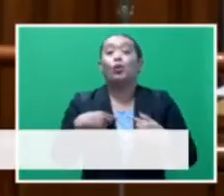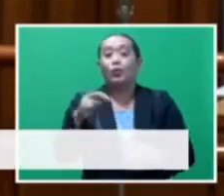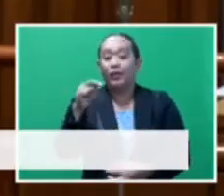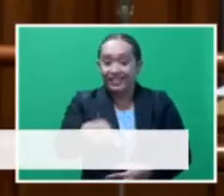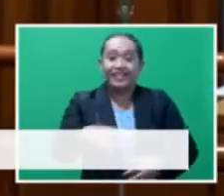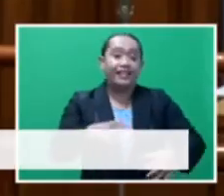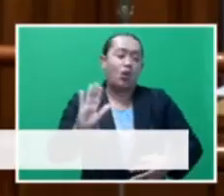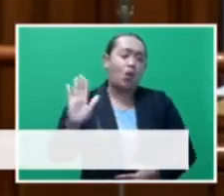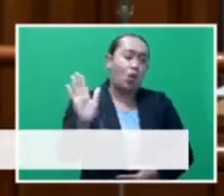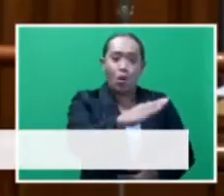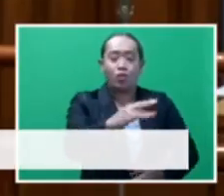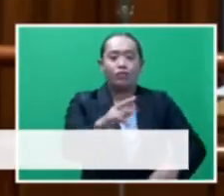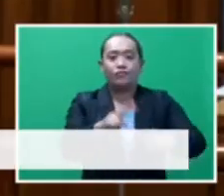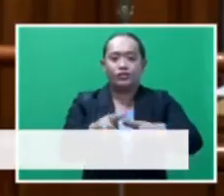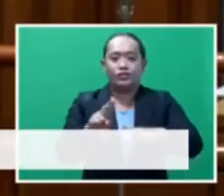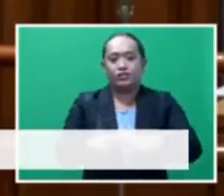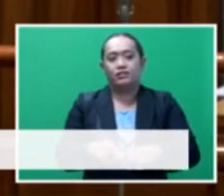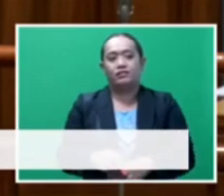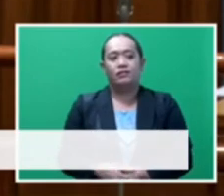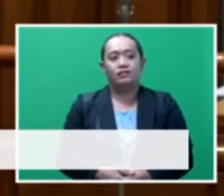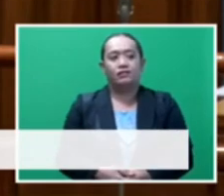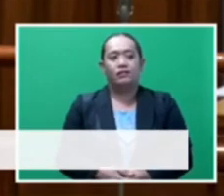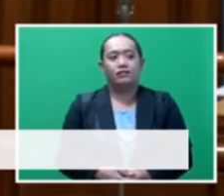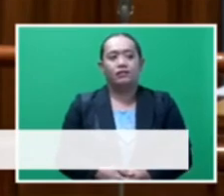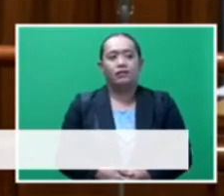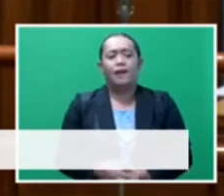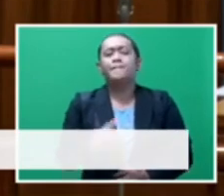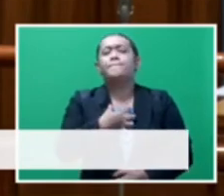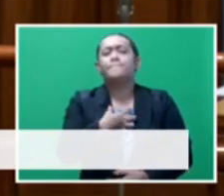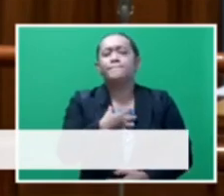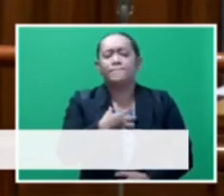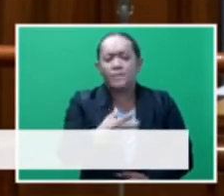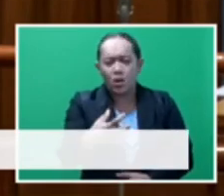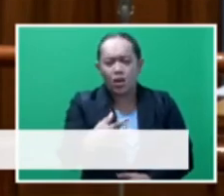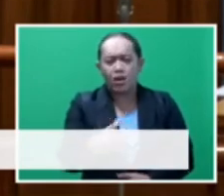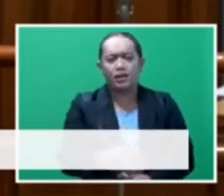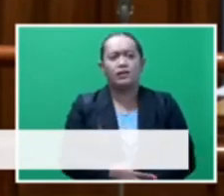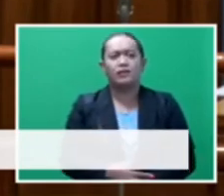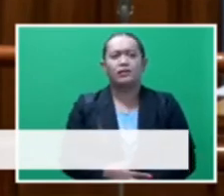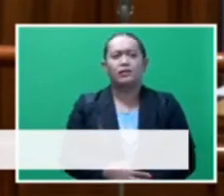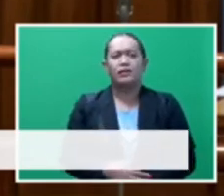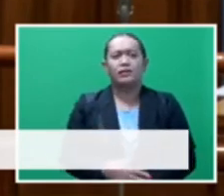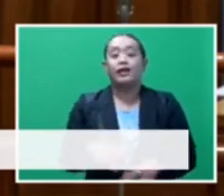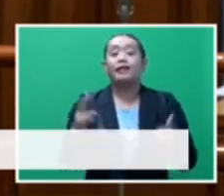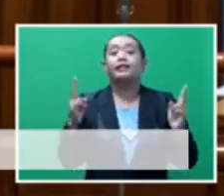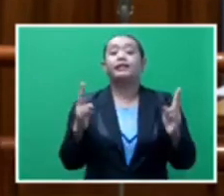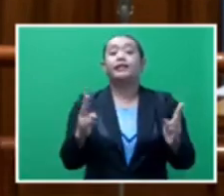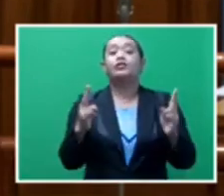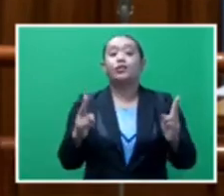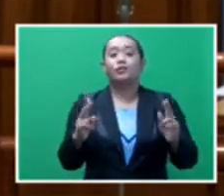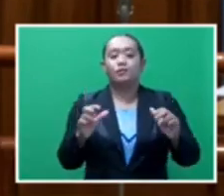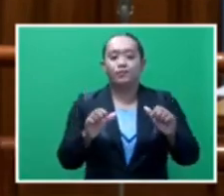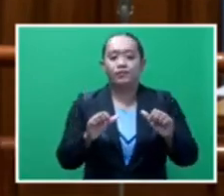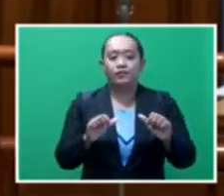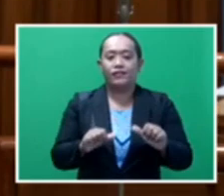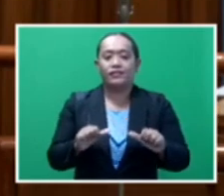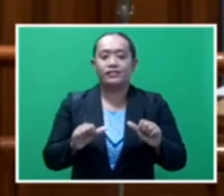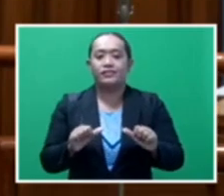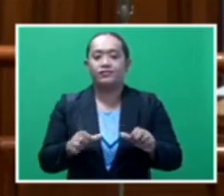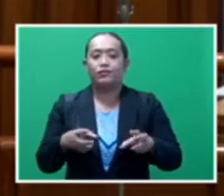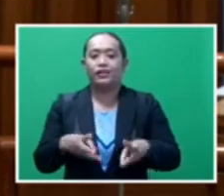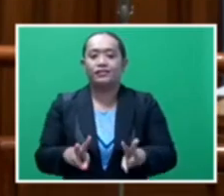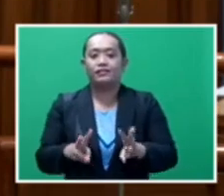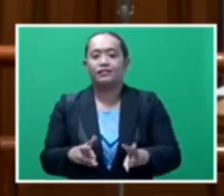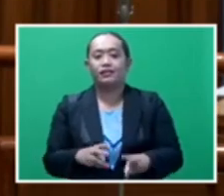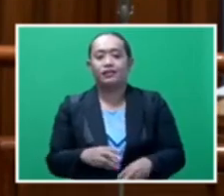of Fiji to go into more natural, preventative ways of avoiding this kind of